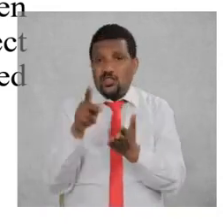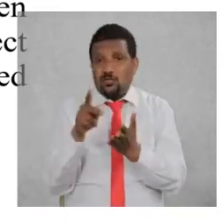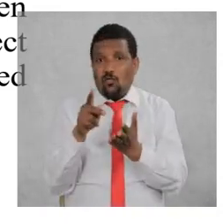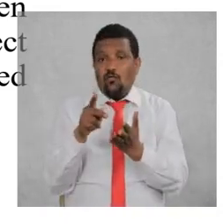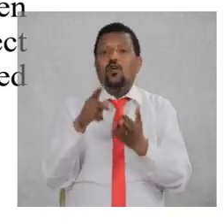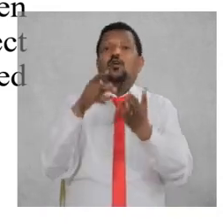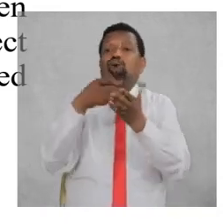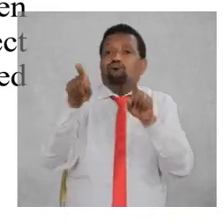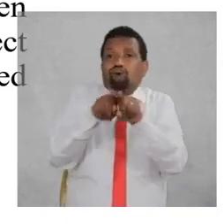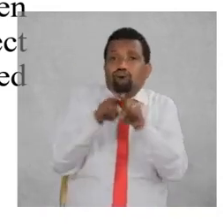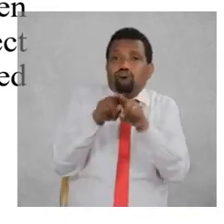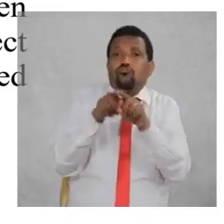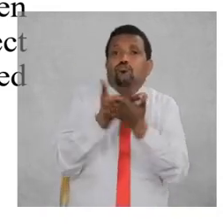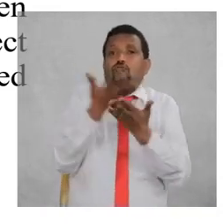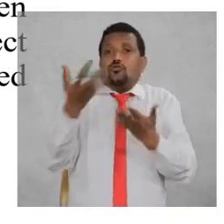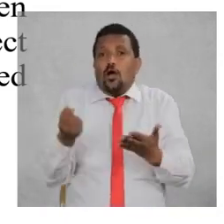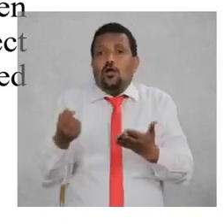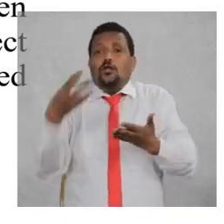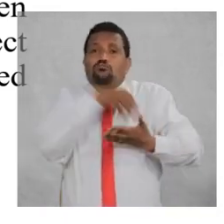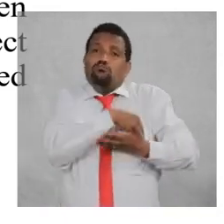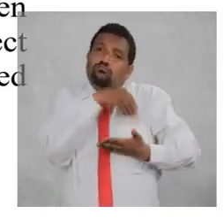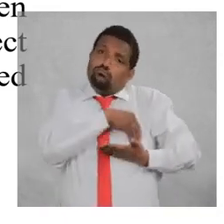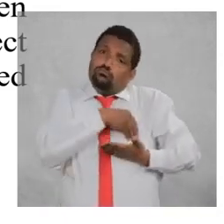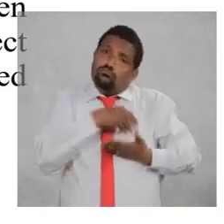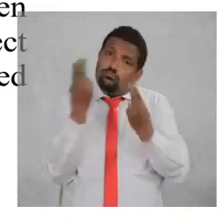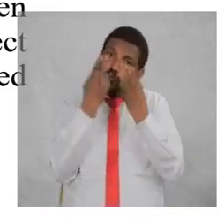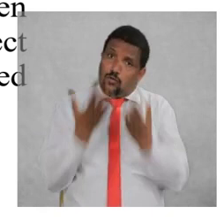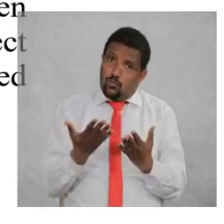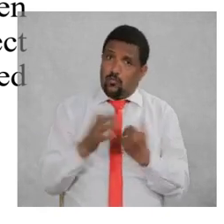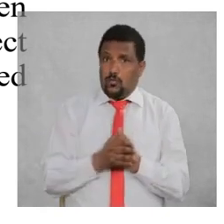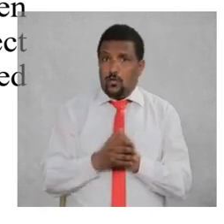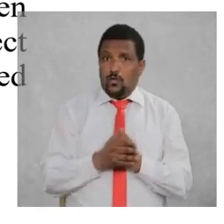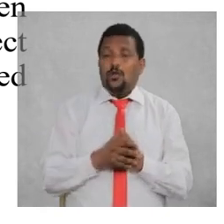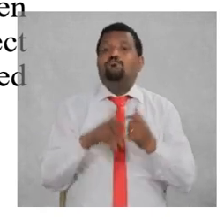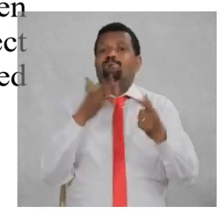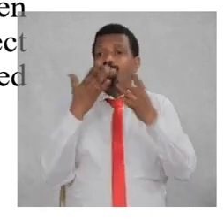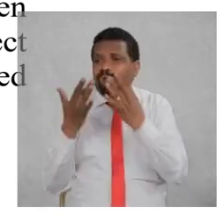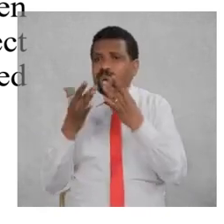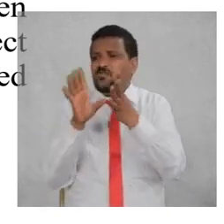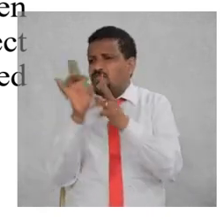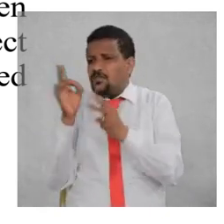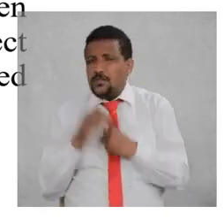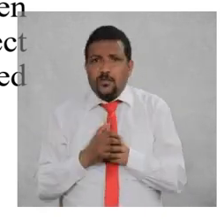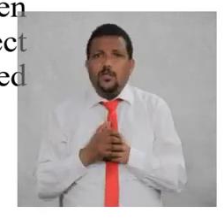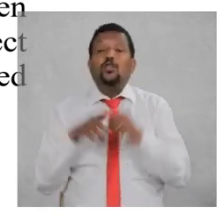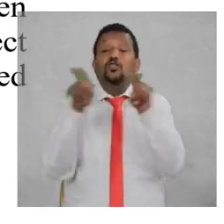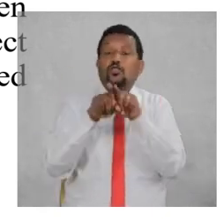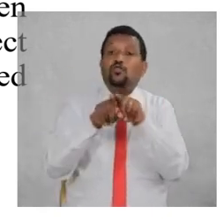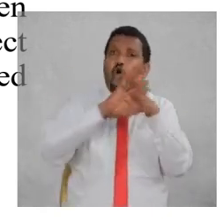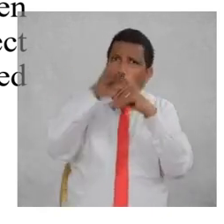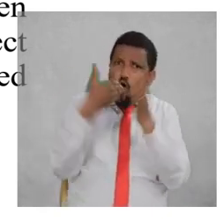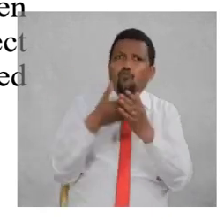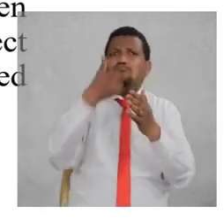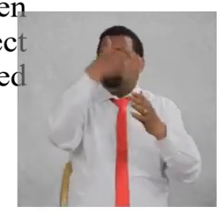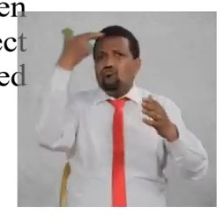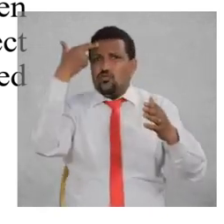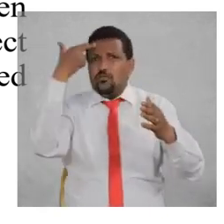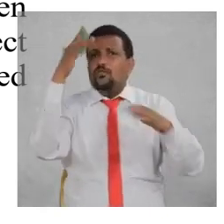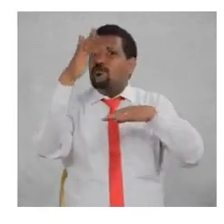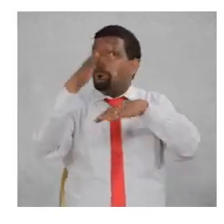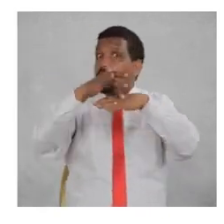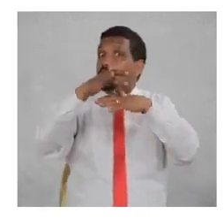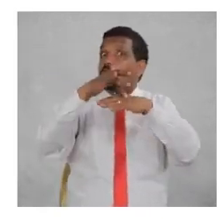of related good, income of consumer, taste or preference, and the likes. These are all the factors that